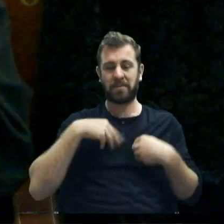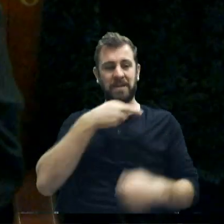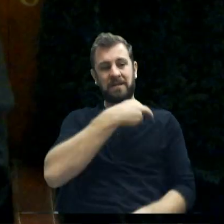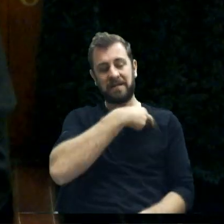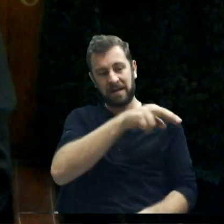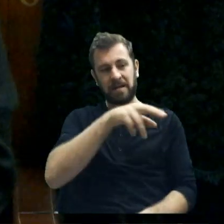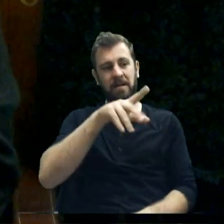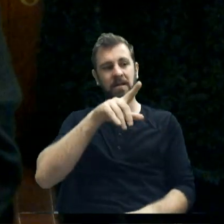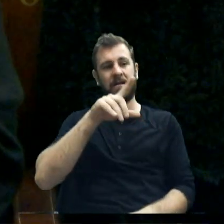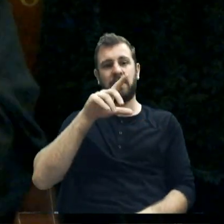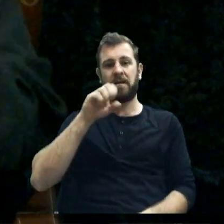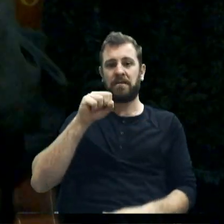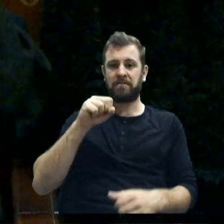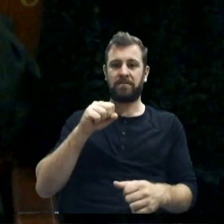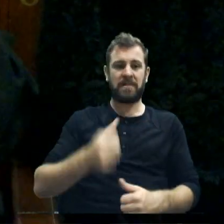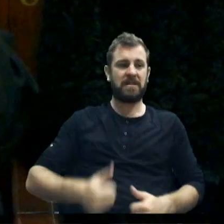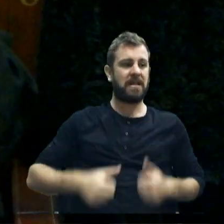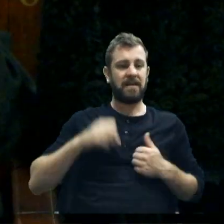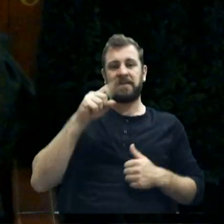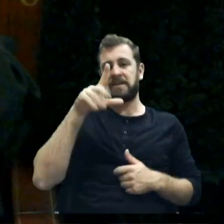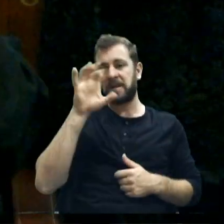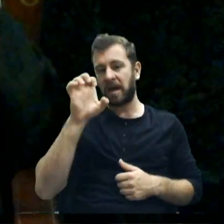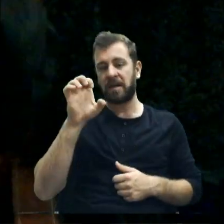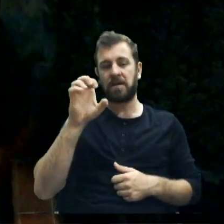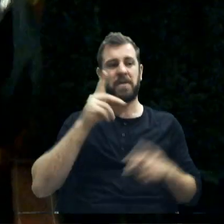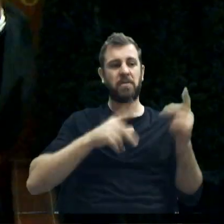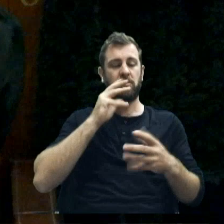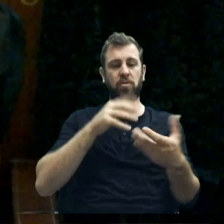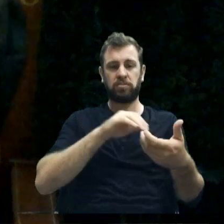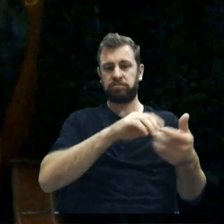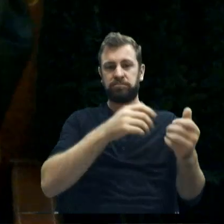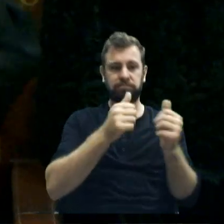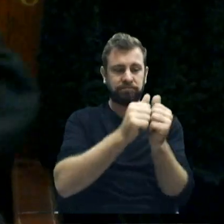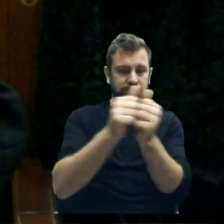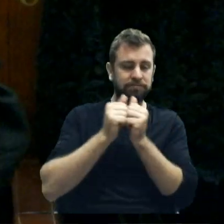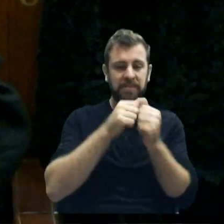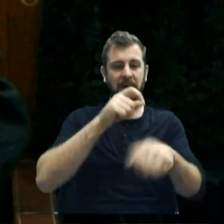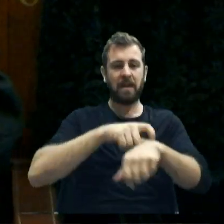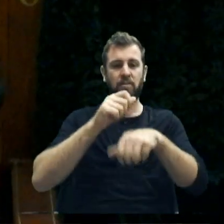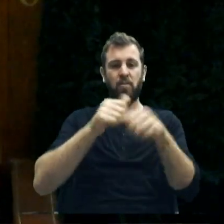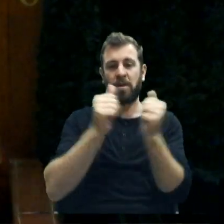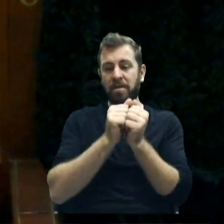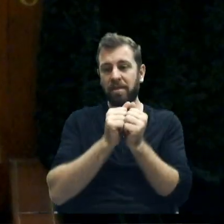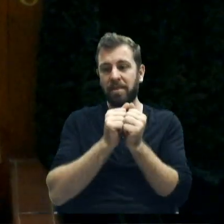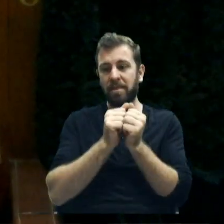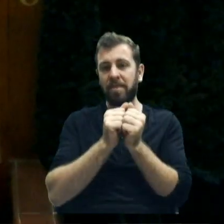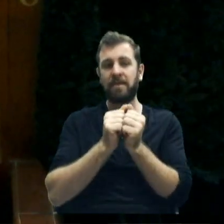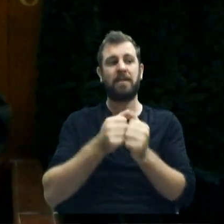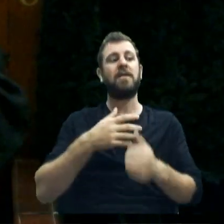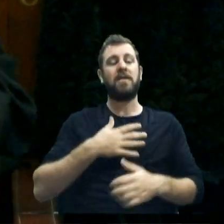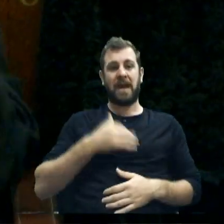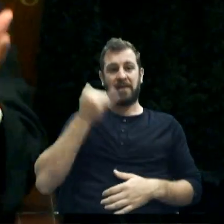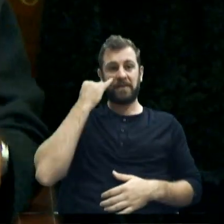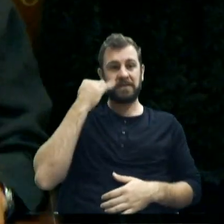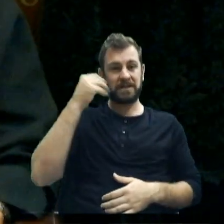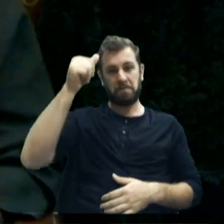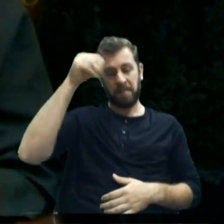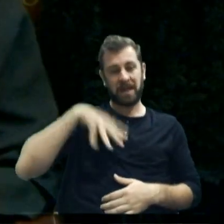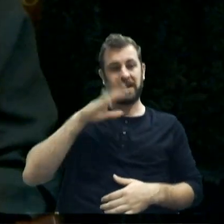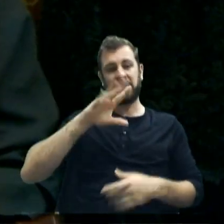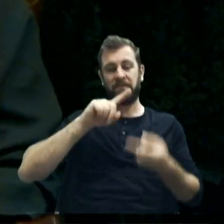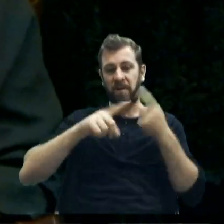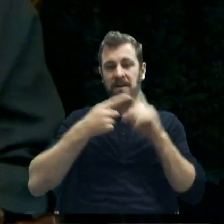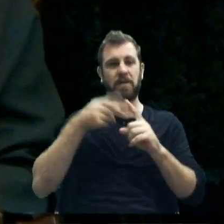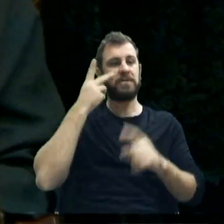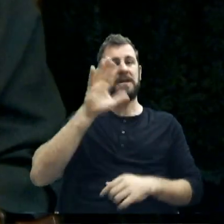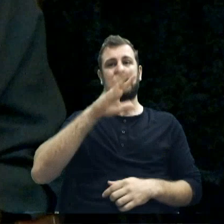of the people you hang out with. Sayings that all of you heard, that show me a man's friends, I'll show you his future. All these things are there. The